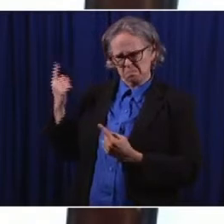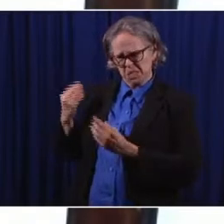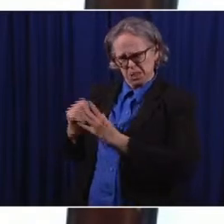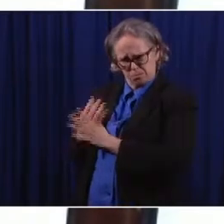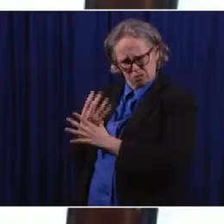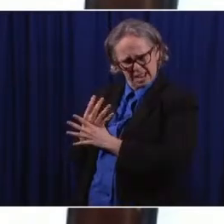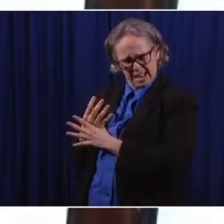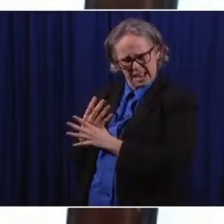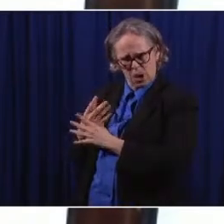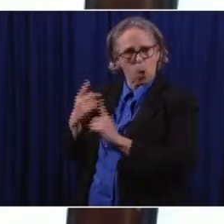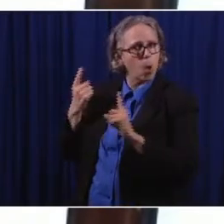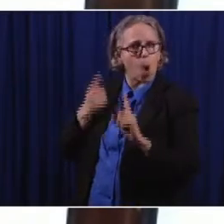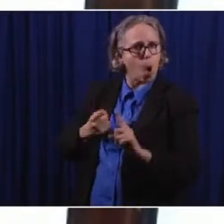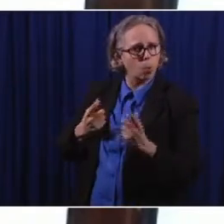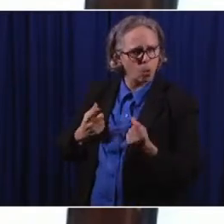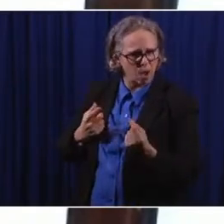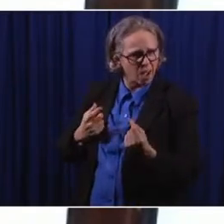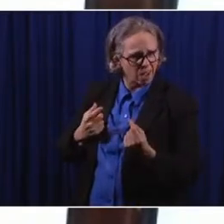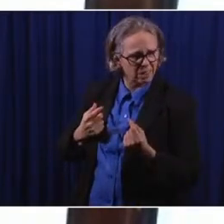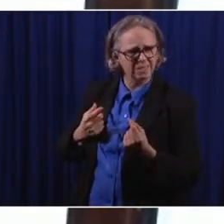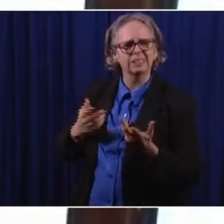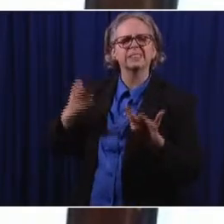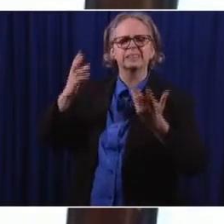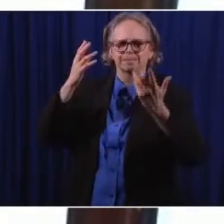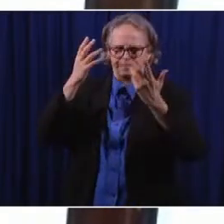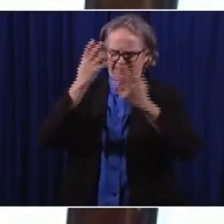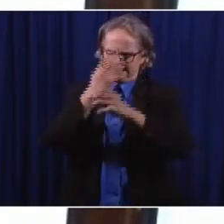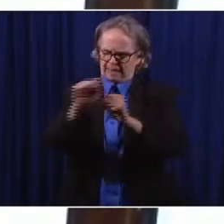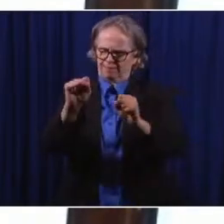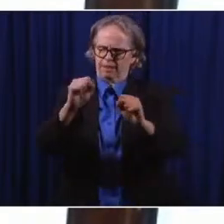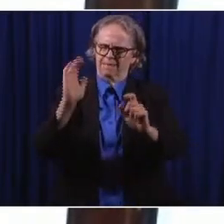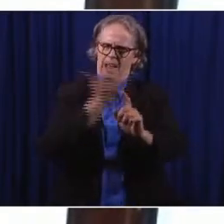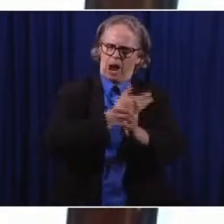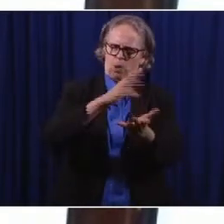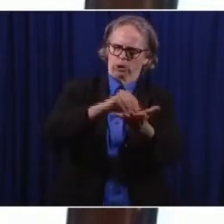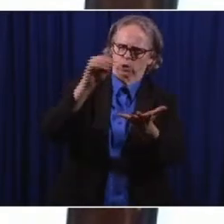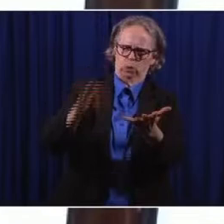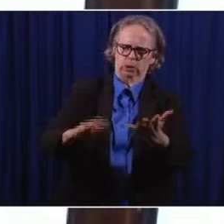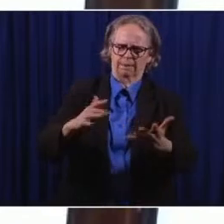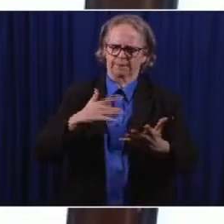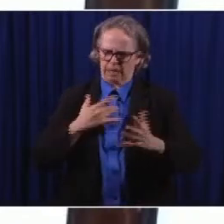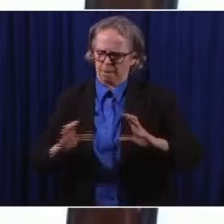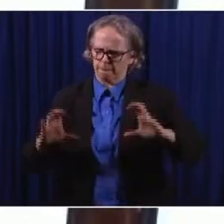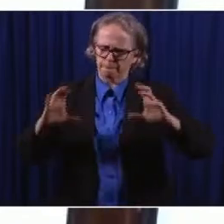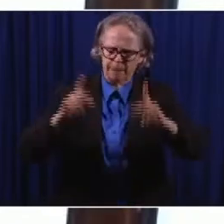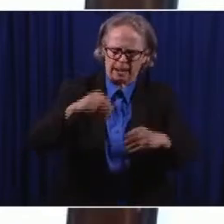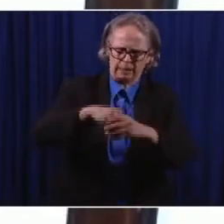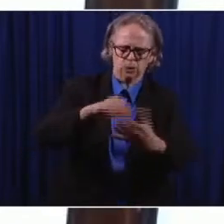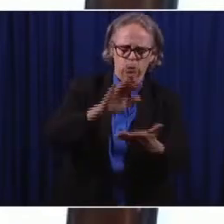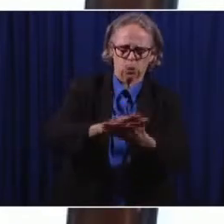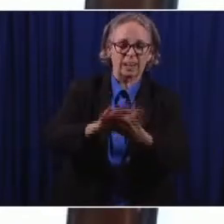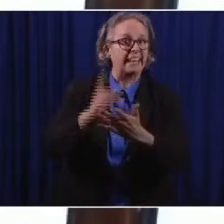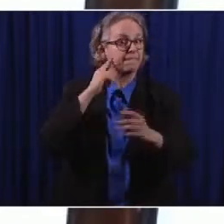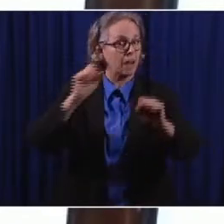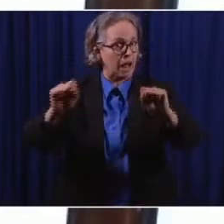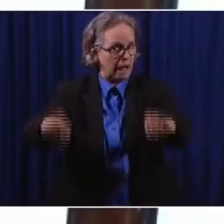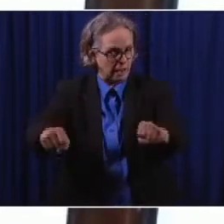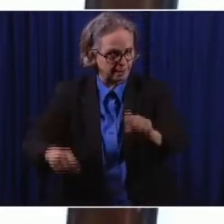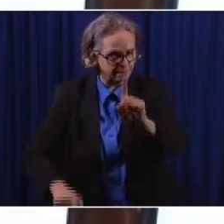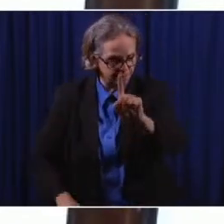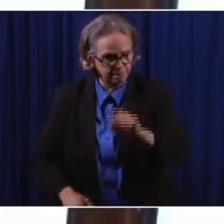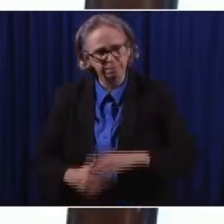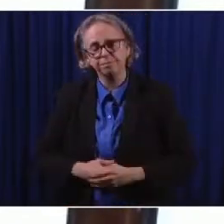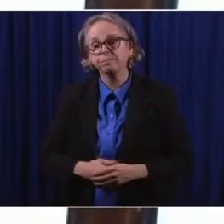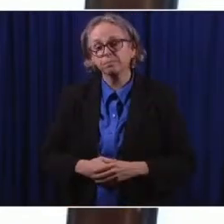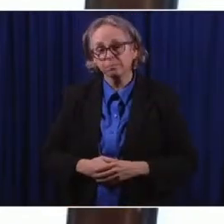we needed to do to open school with students on our campuses. We really believe that career tech education is instrumental in our community in providing